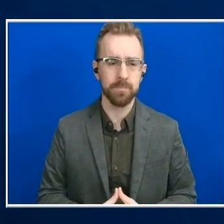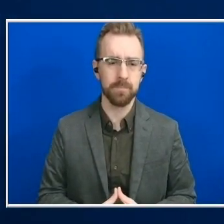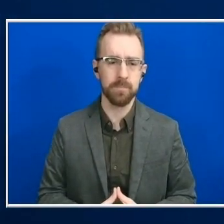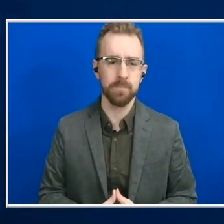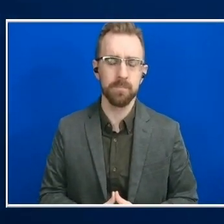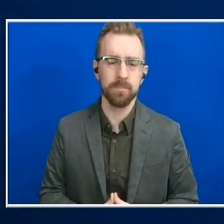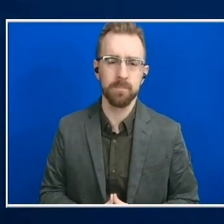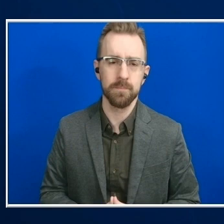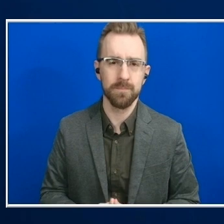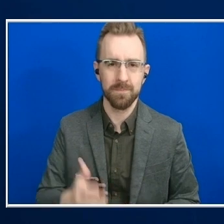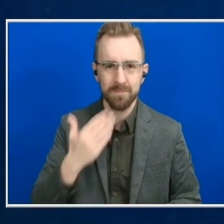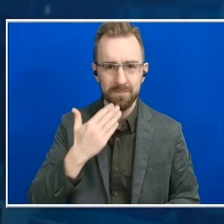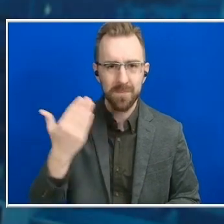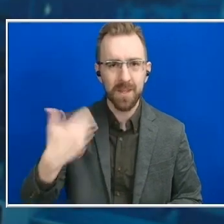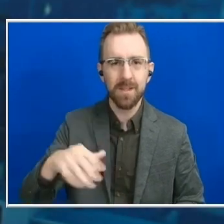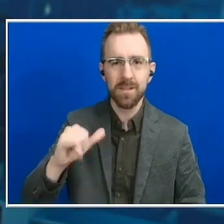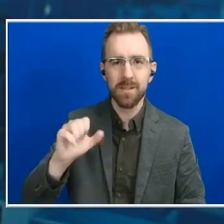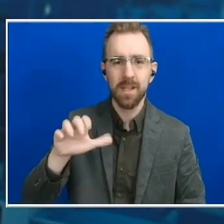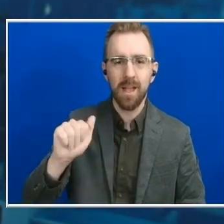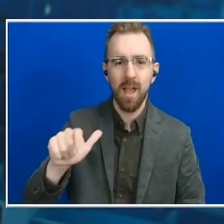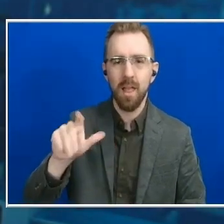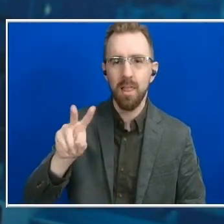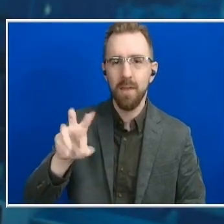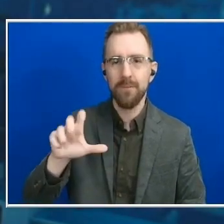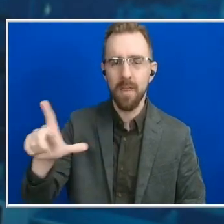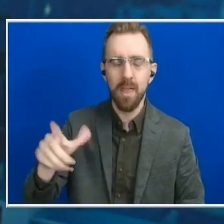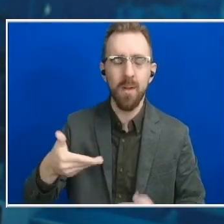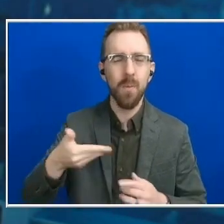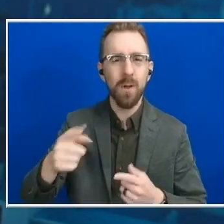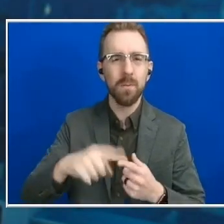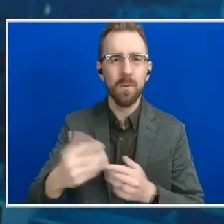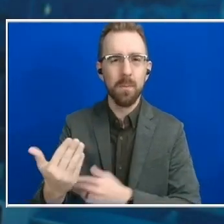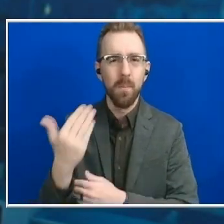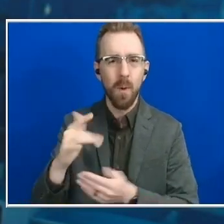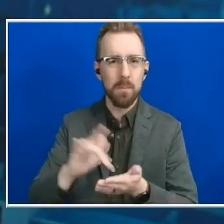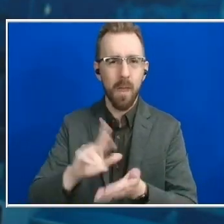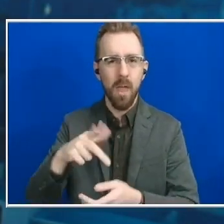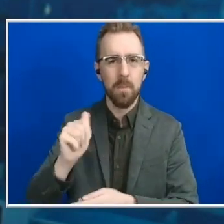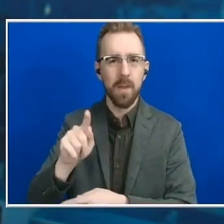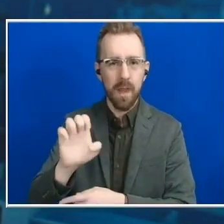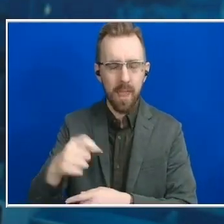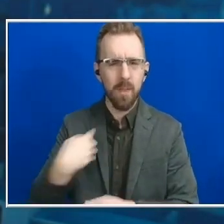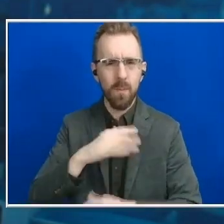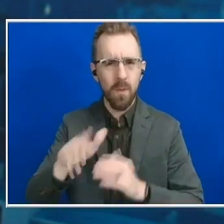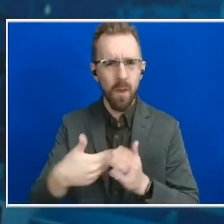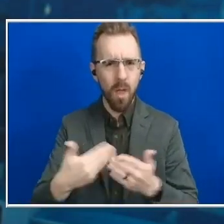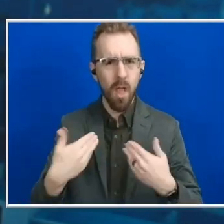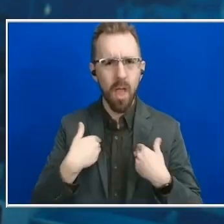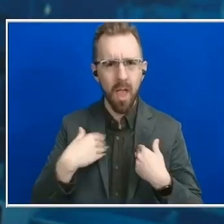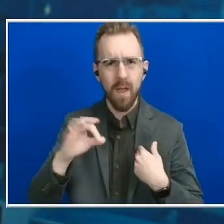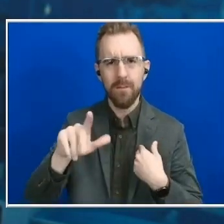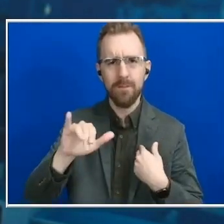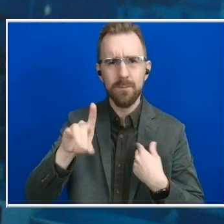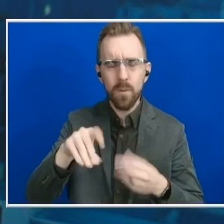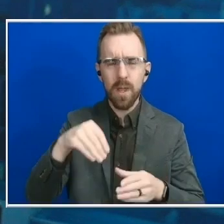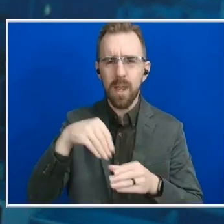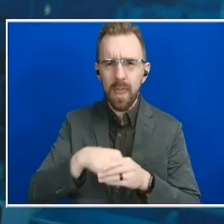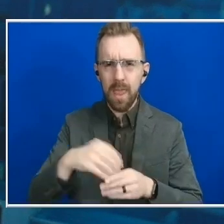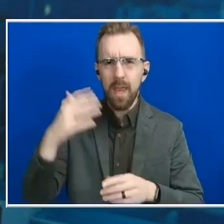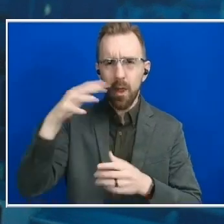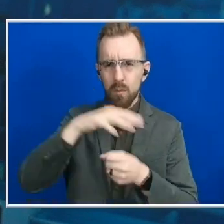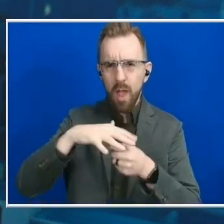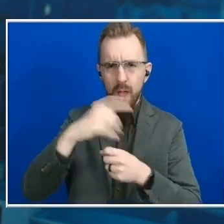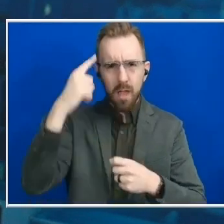Good morning, I'm Jessica Lovell, and welcome to the Morning Medical Update. We all have fluid flowing in and around our brains. It is